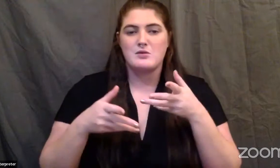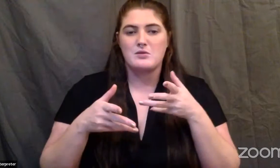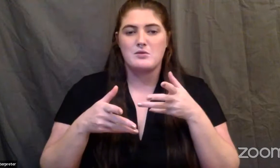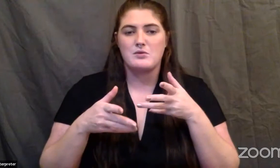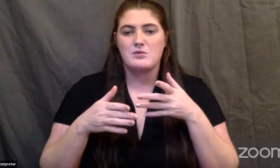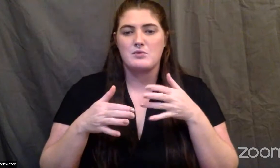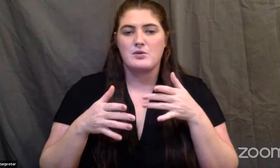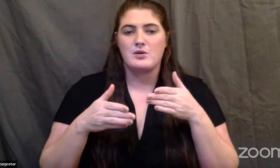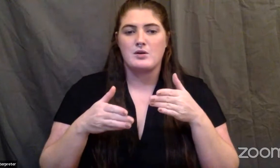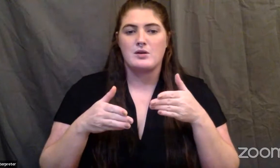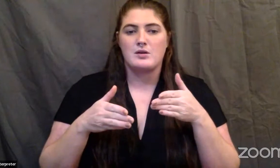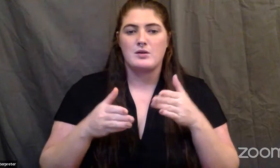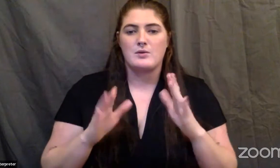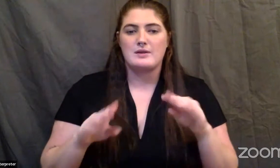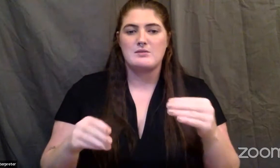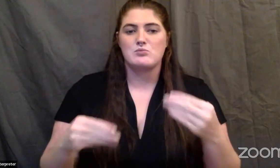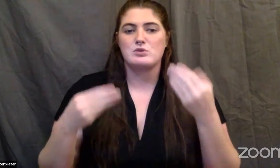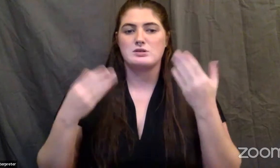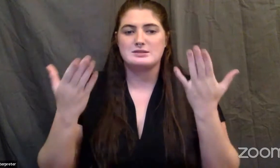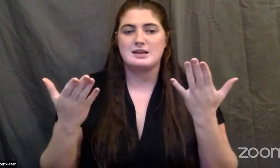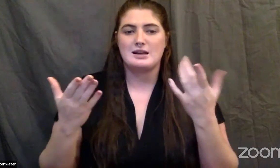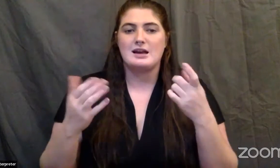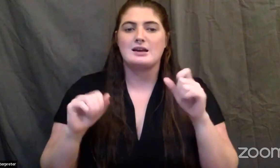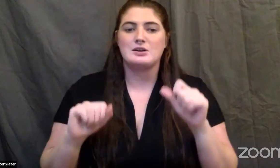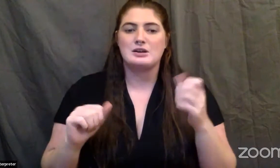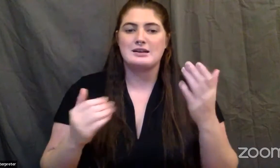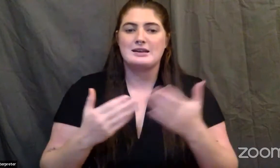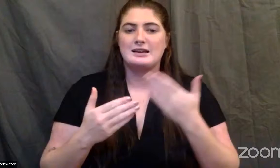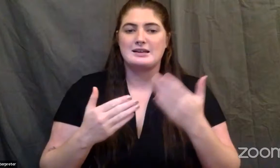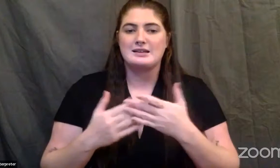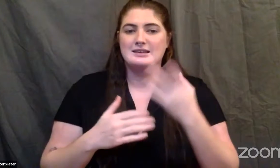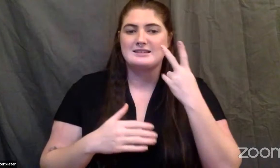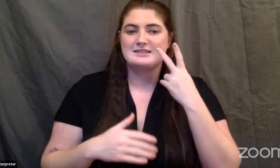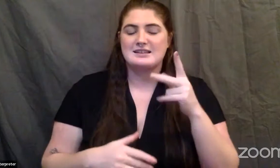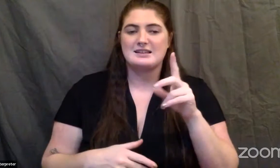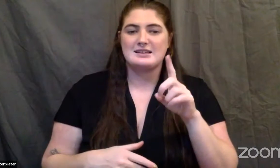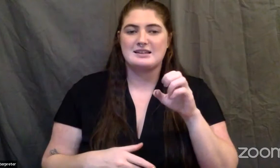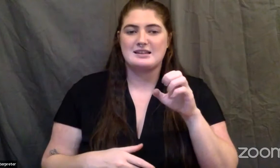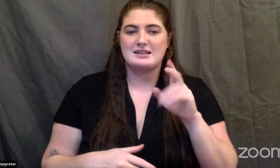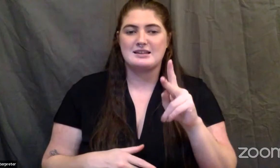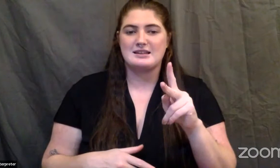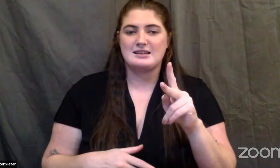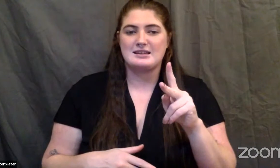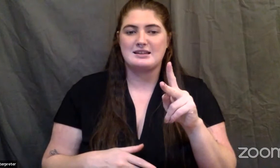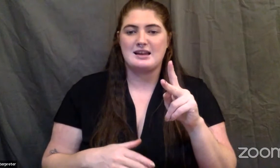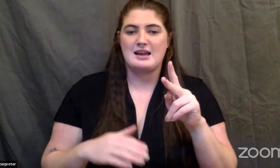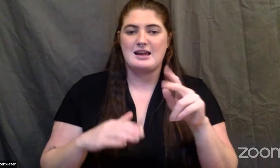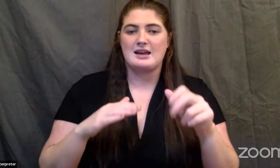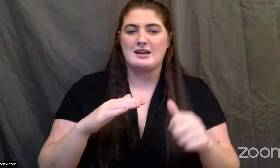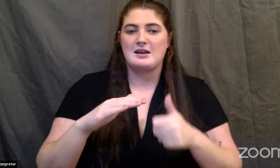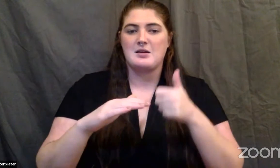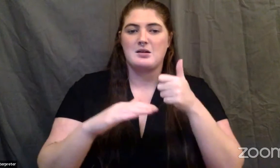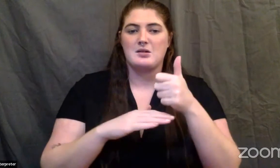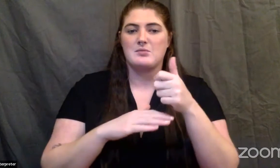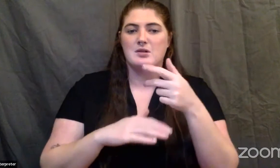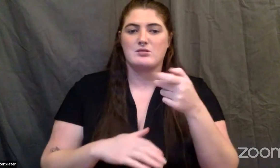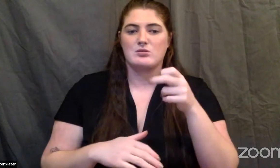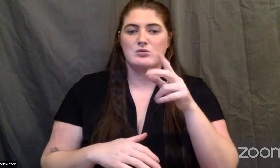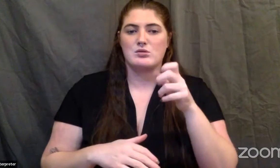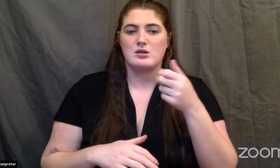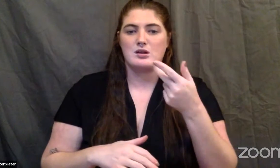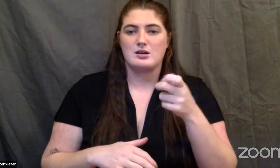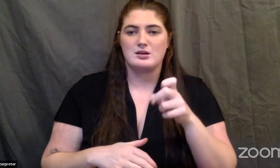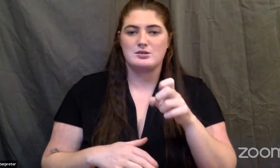was presented, I could easily see the deck that's above the garage becoming a guest house